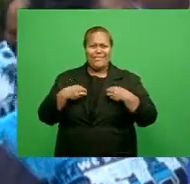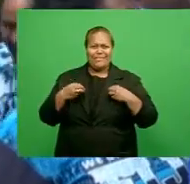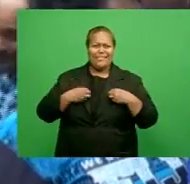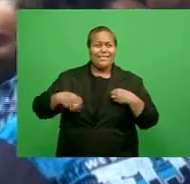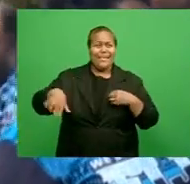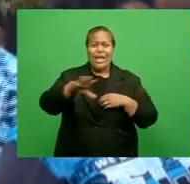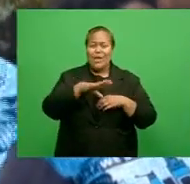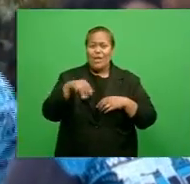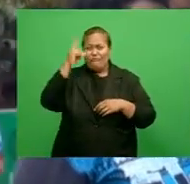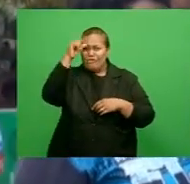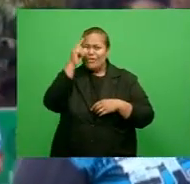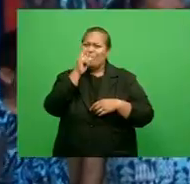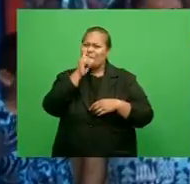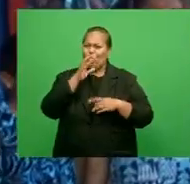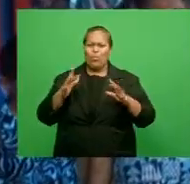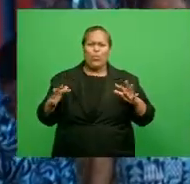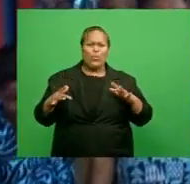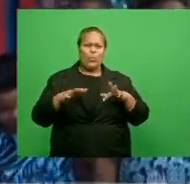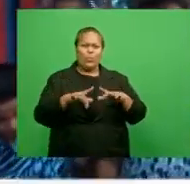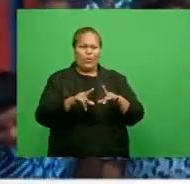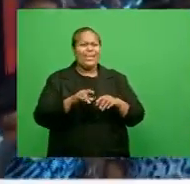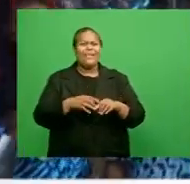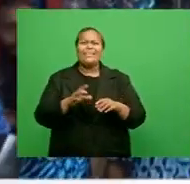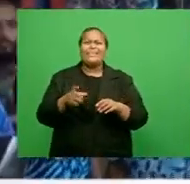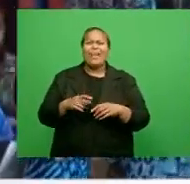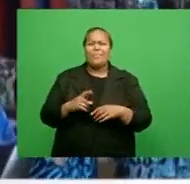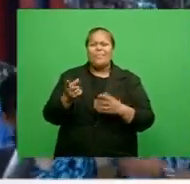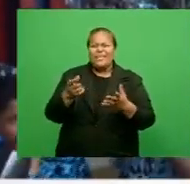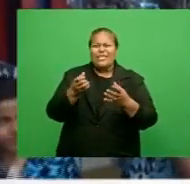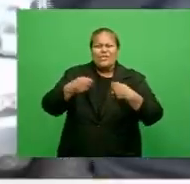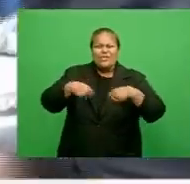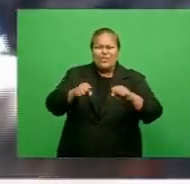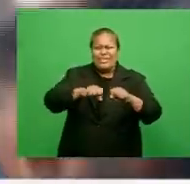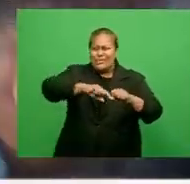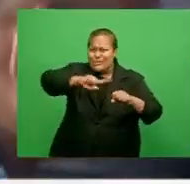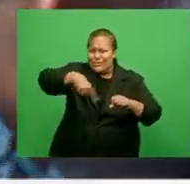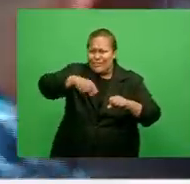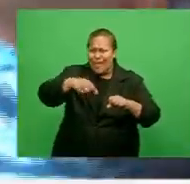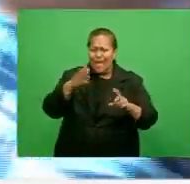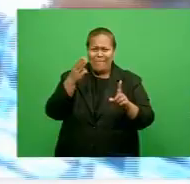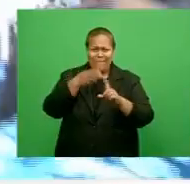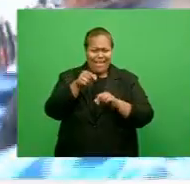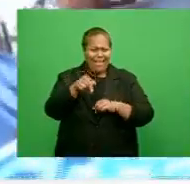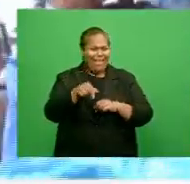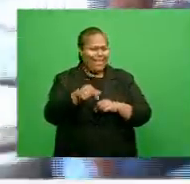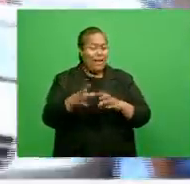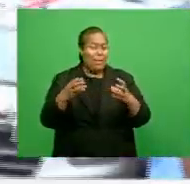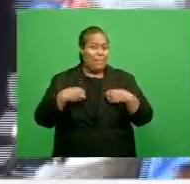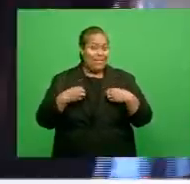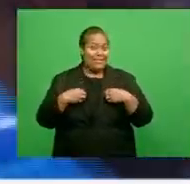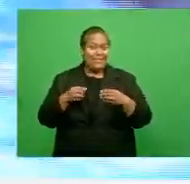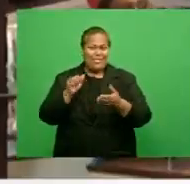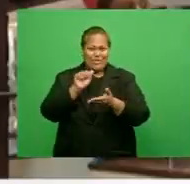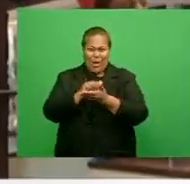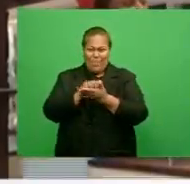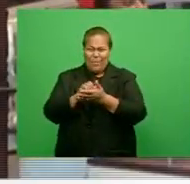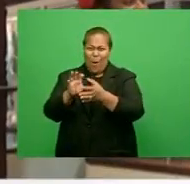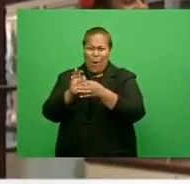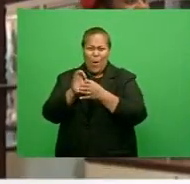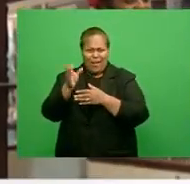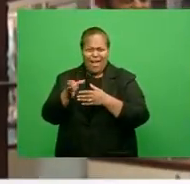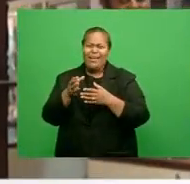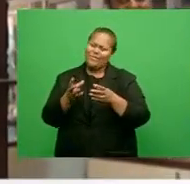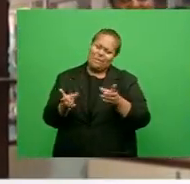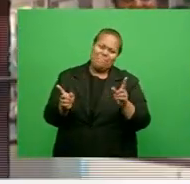forward to meet the Prime Minister along Cumming Street. Bainimarama also took the time to meet business owners who have been part of the week-long Suva